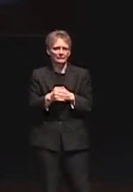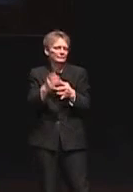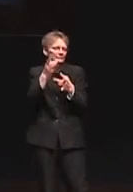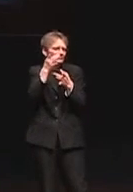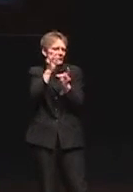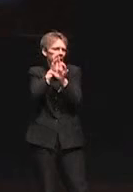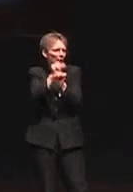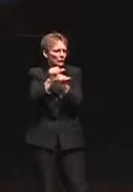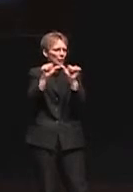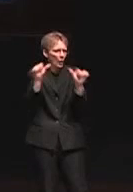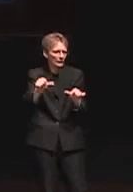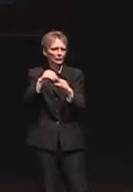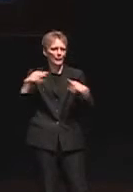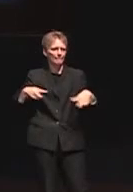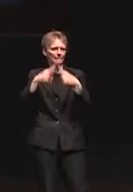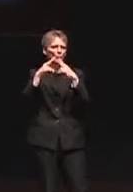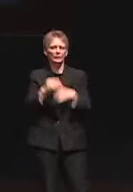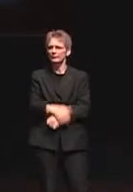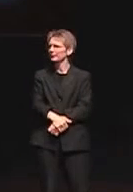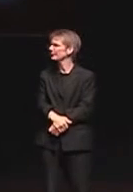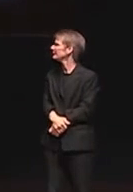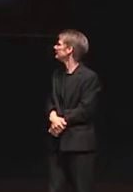Interesting architecture in Paris. I loved it.